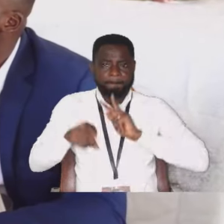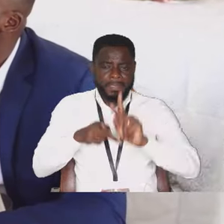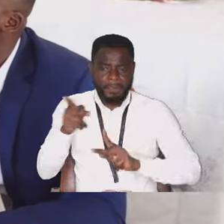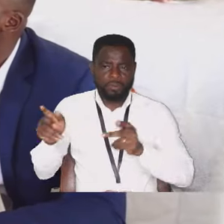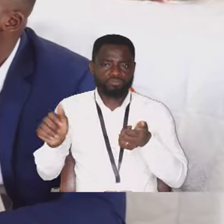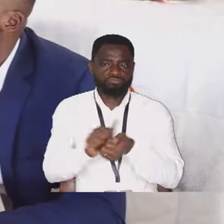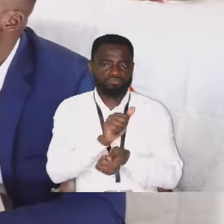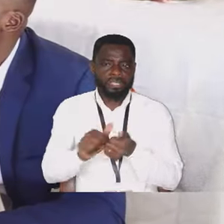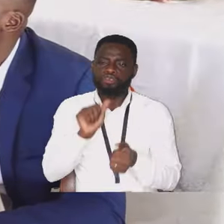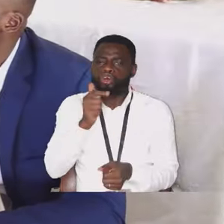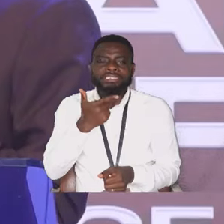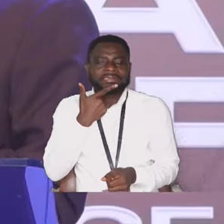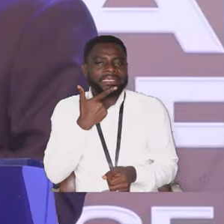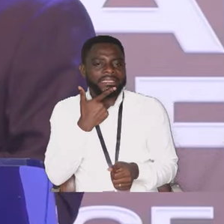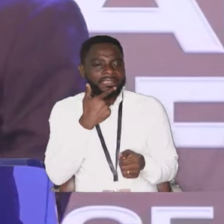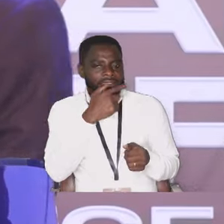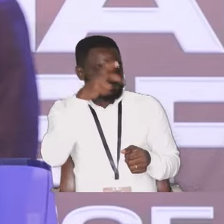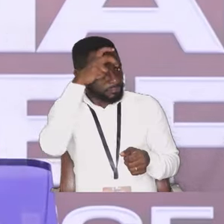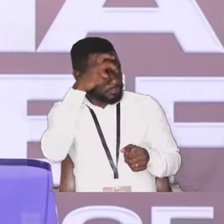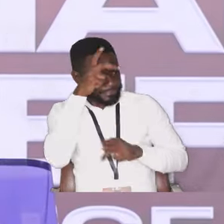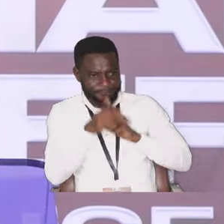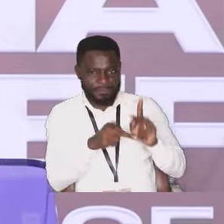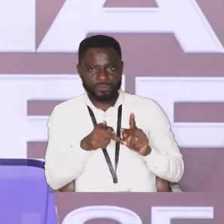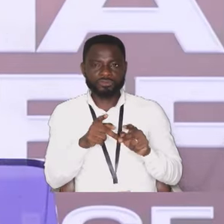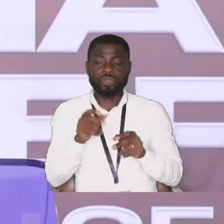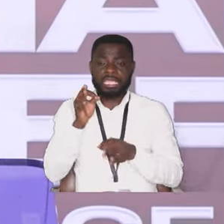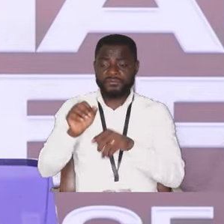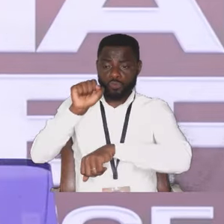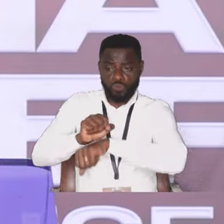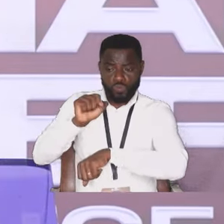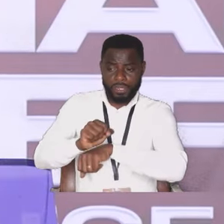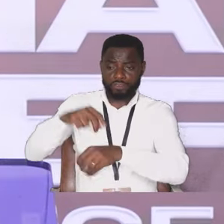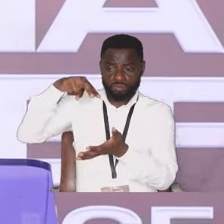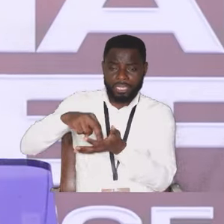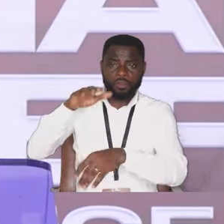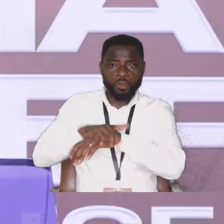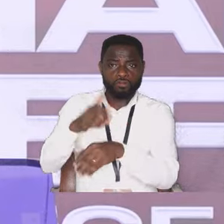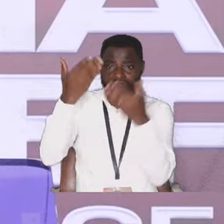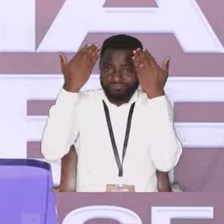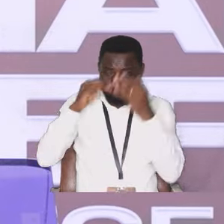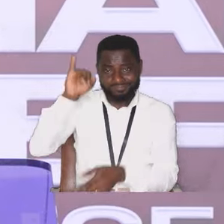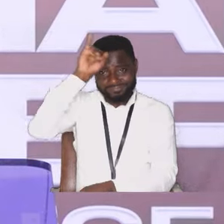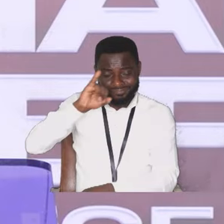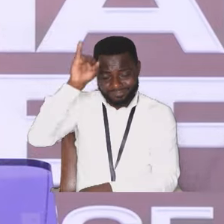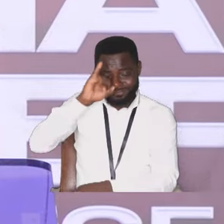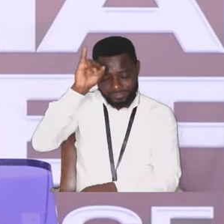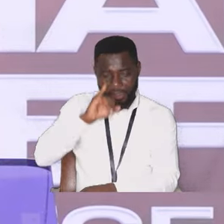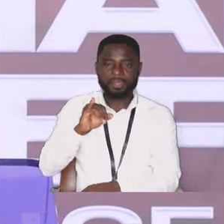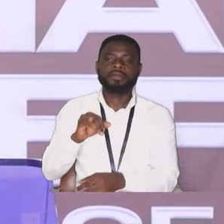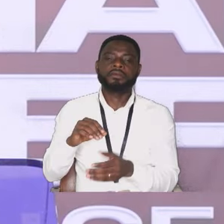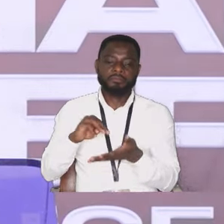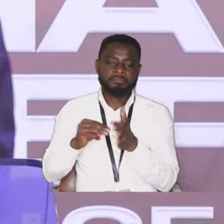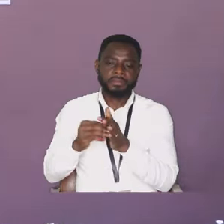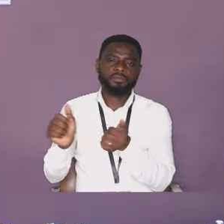devil's people perish. So if you operate on ignorance, it is not glorious. Even if you gain today, tomorrow, you will get